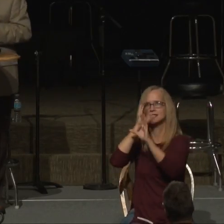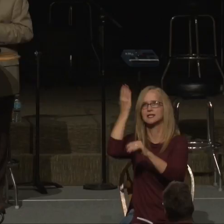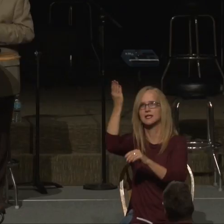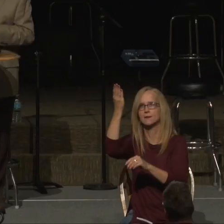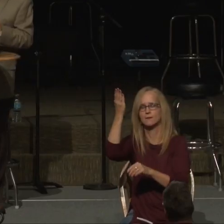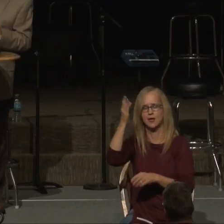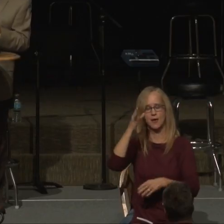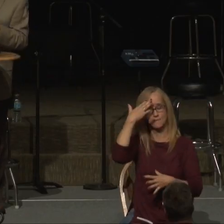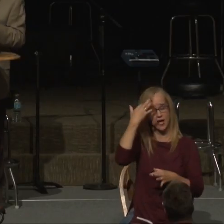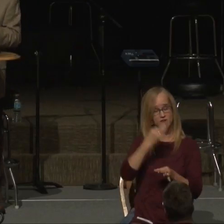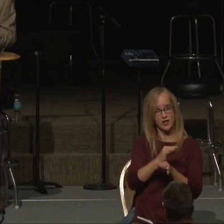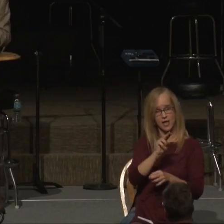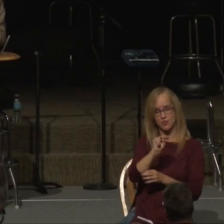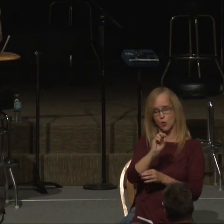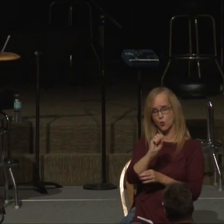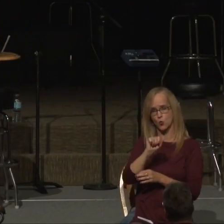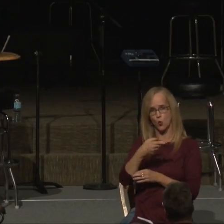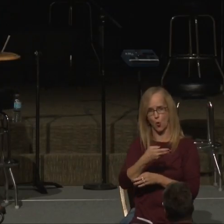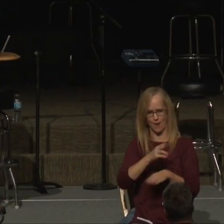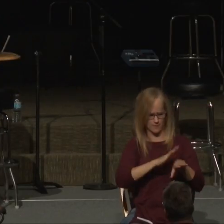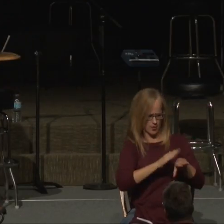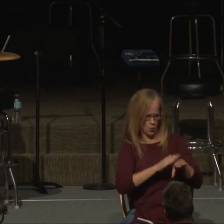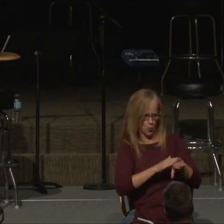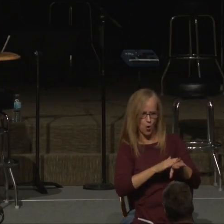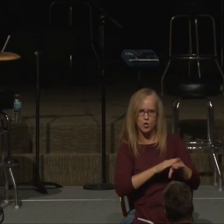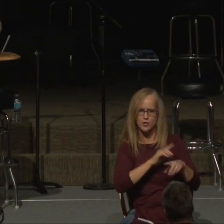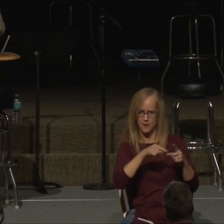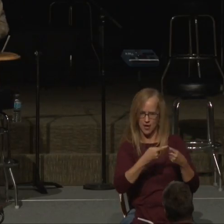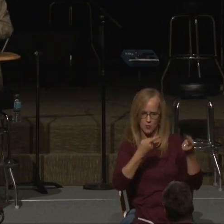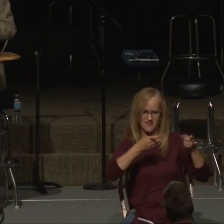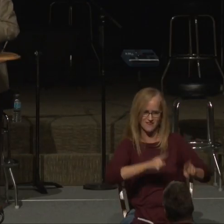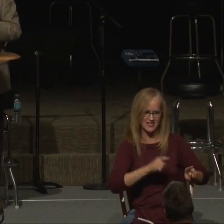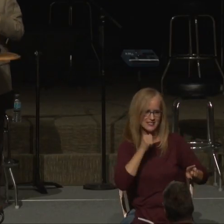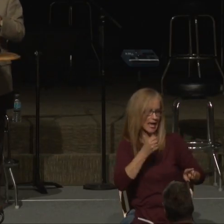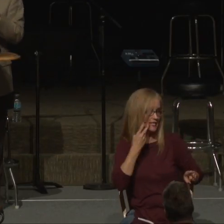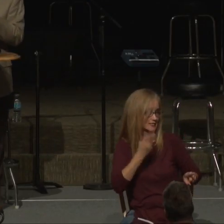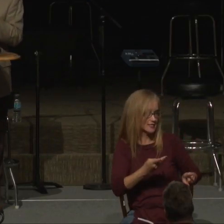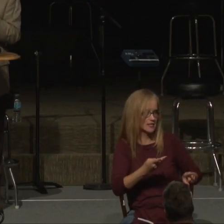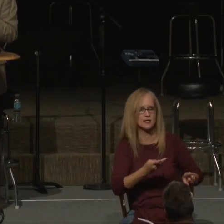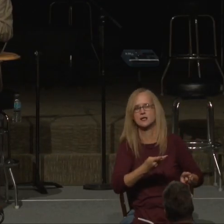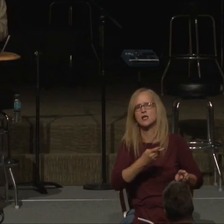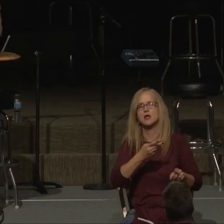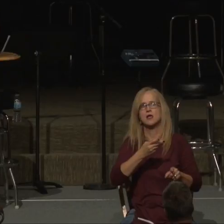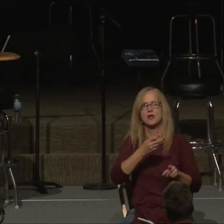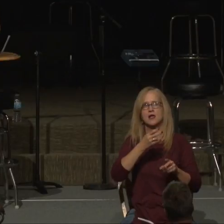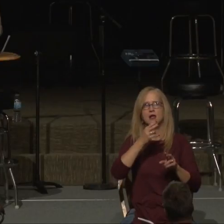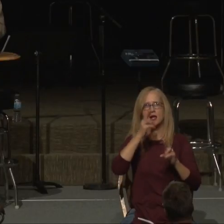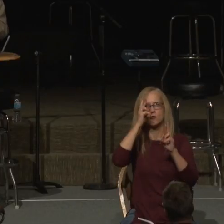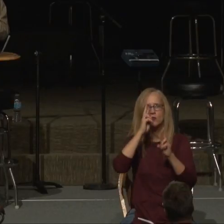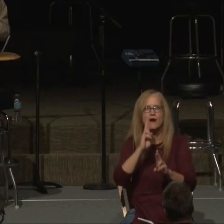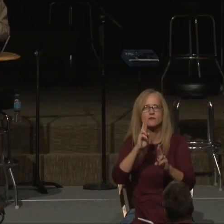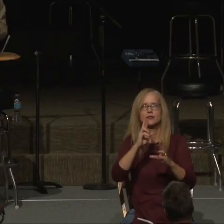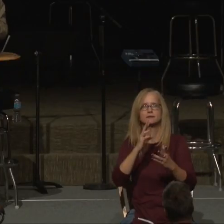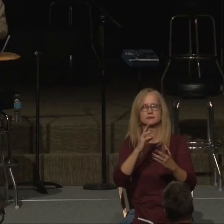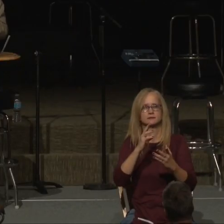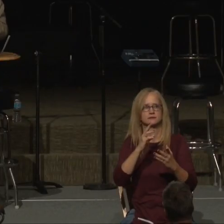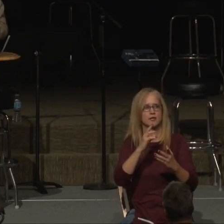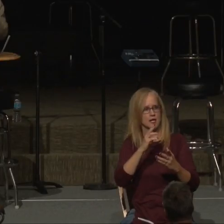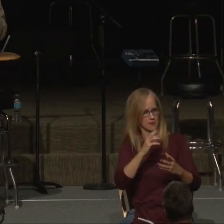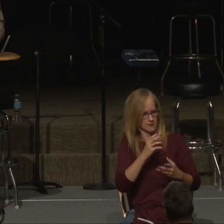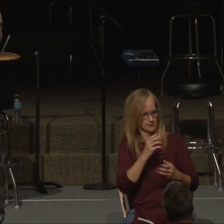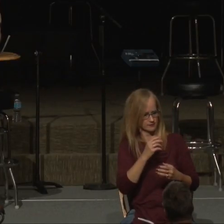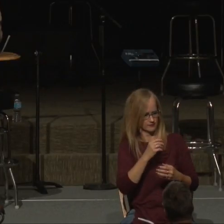Noah, being warned by God concerning events as yet unseen, in reverent fear constructed an ark for the saving